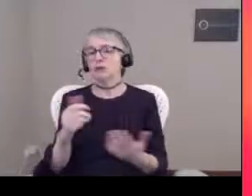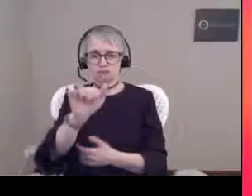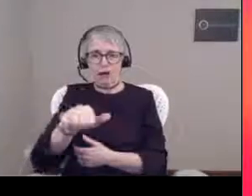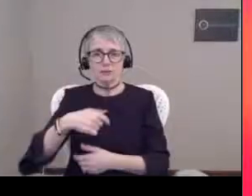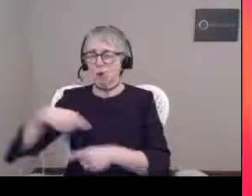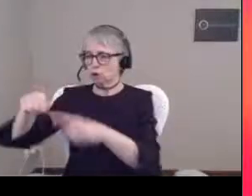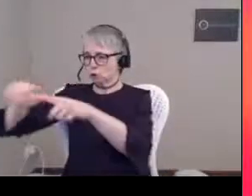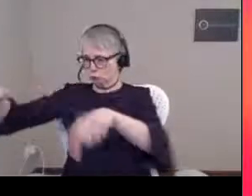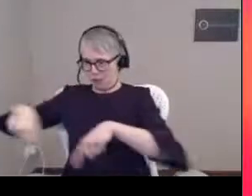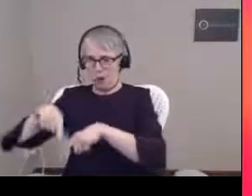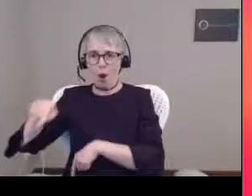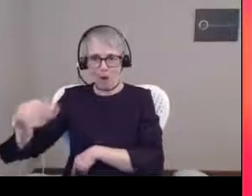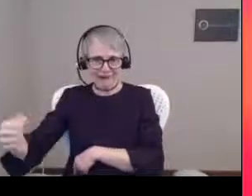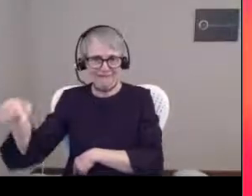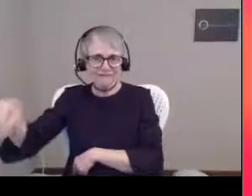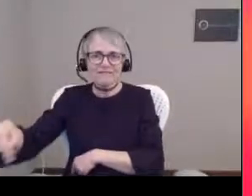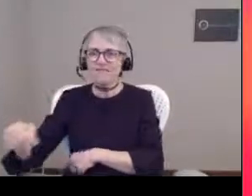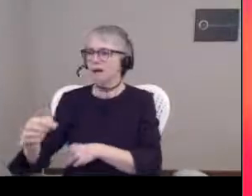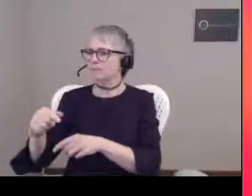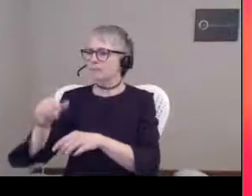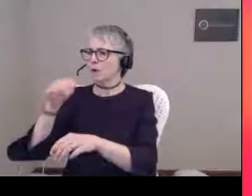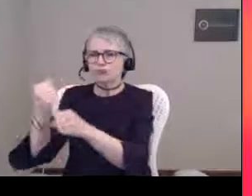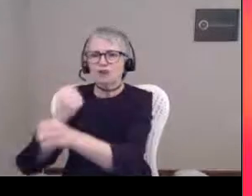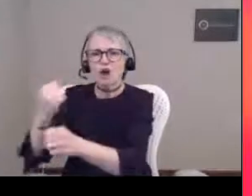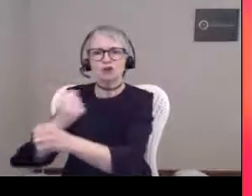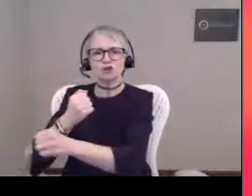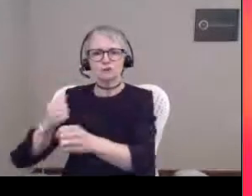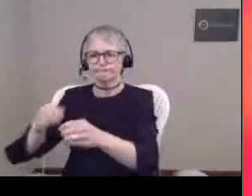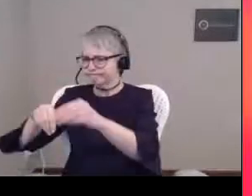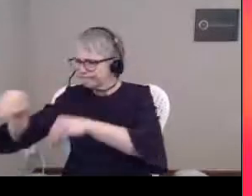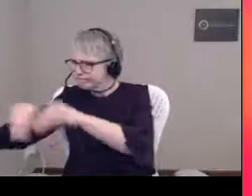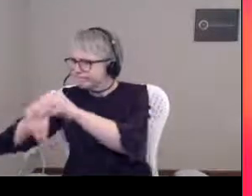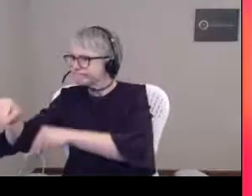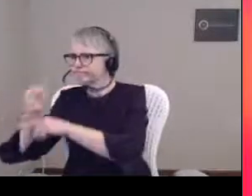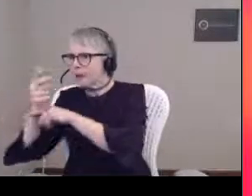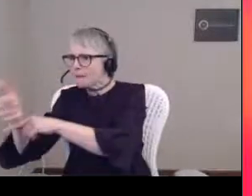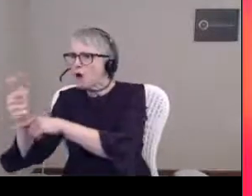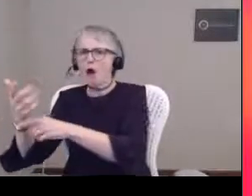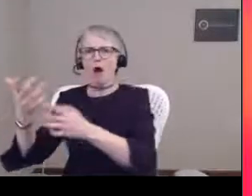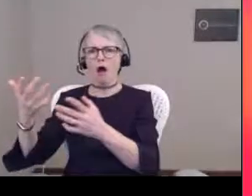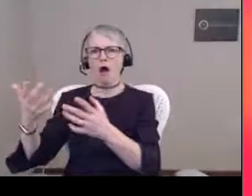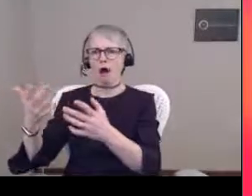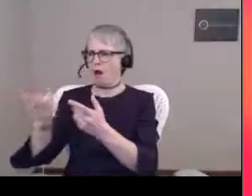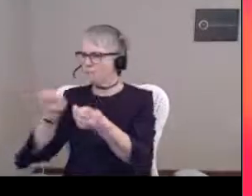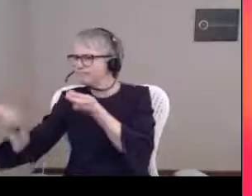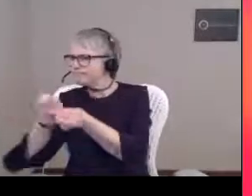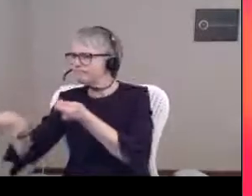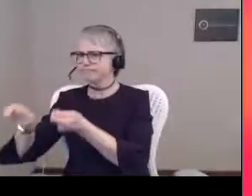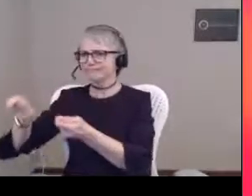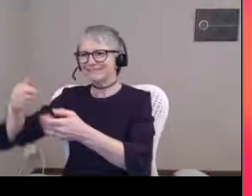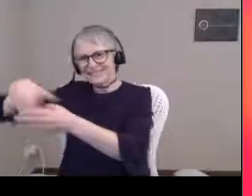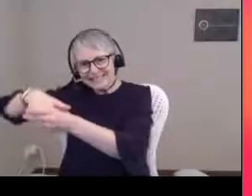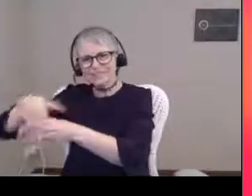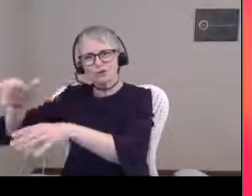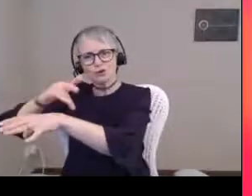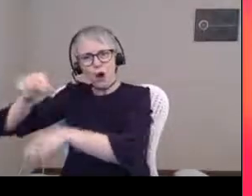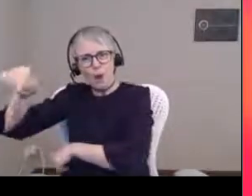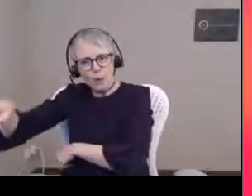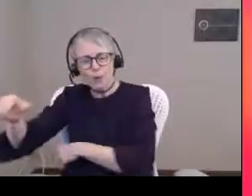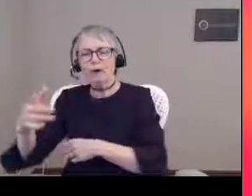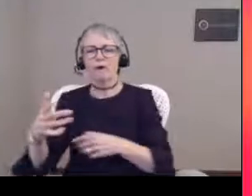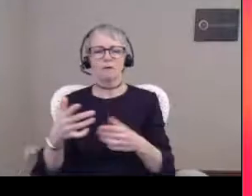where you've got, if you want to go into more production focused opportunities, behind the camera, kind of working on shows. Then we've got commercial sales, which